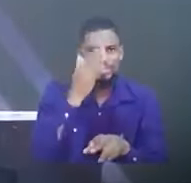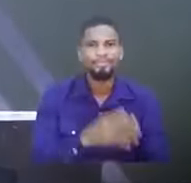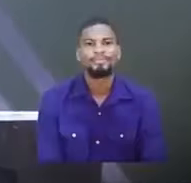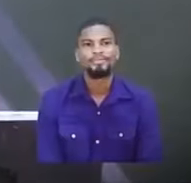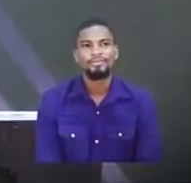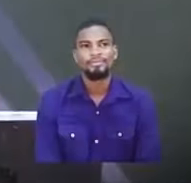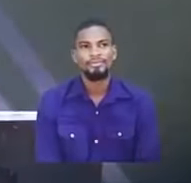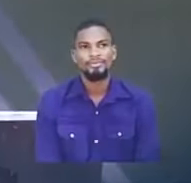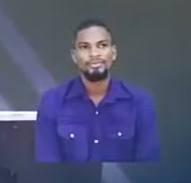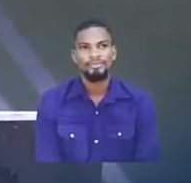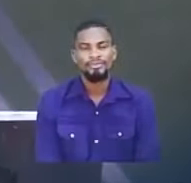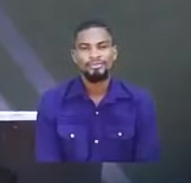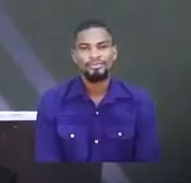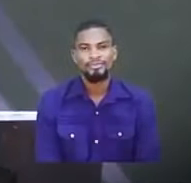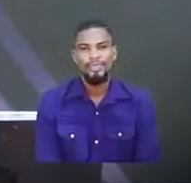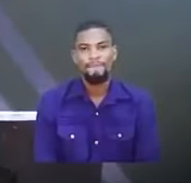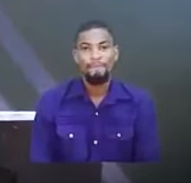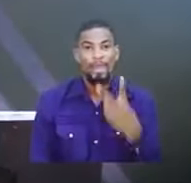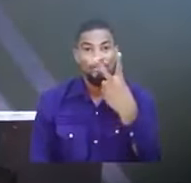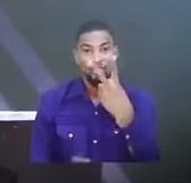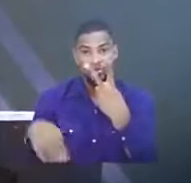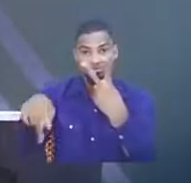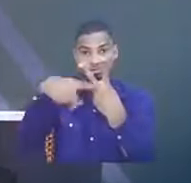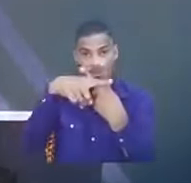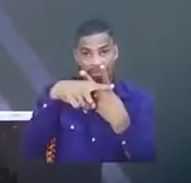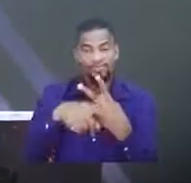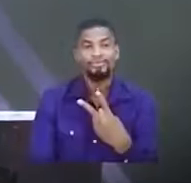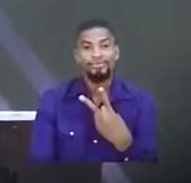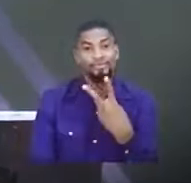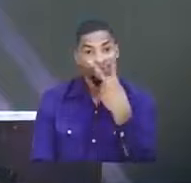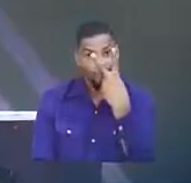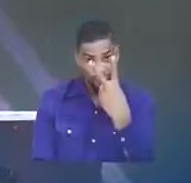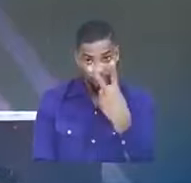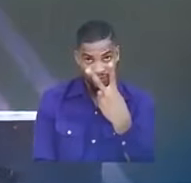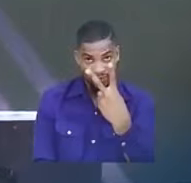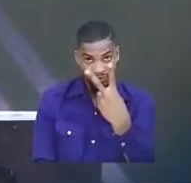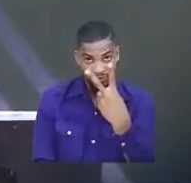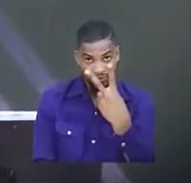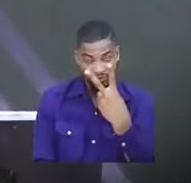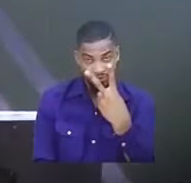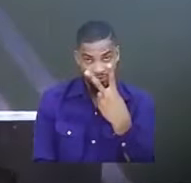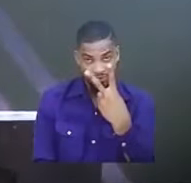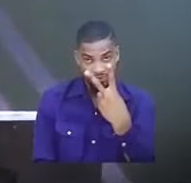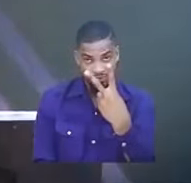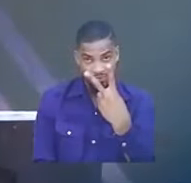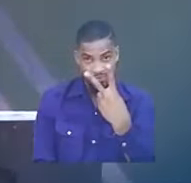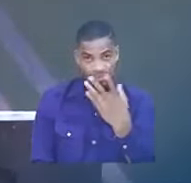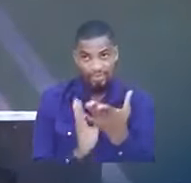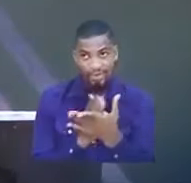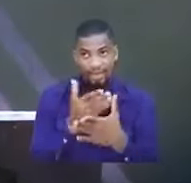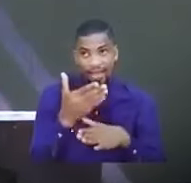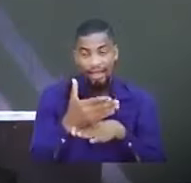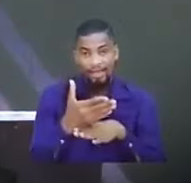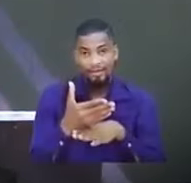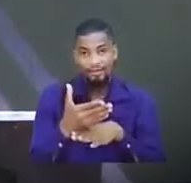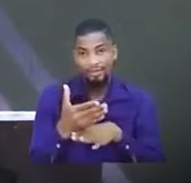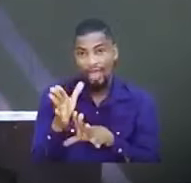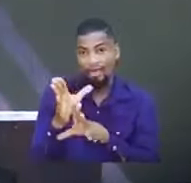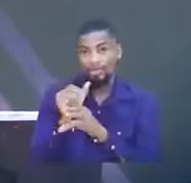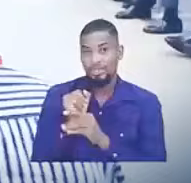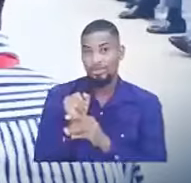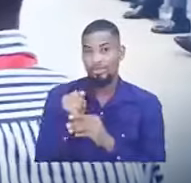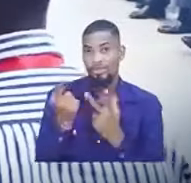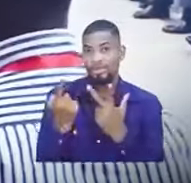I'll give you two more, just two. And then top it up with all that you know. And then I'll summarize the three